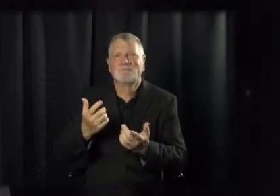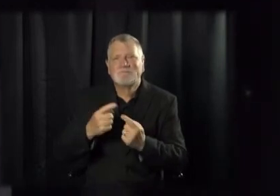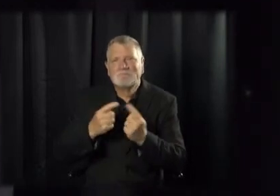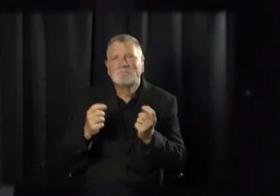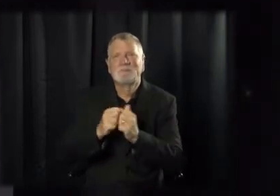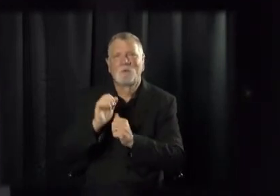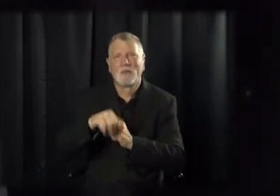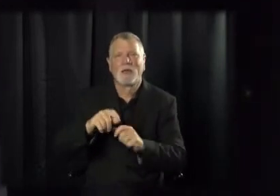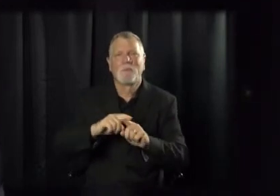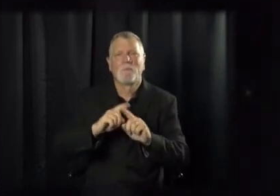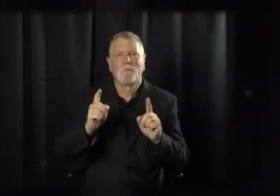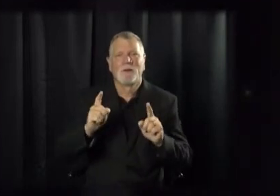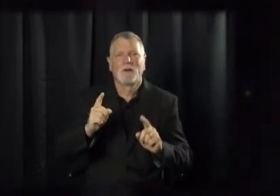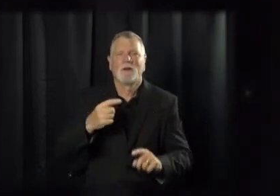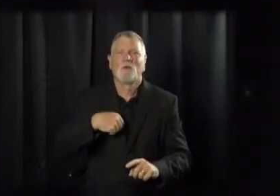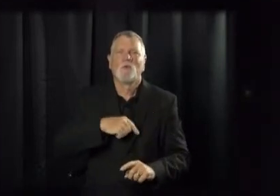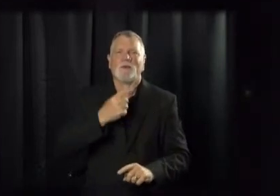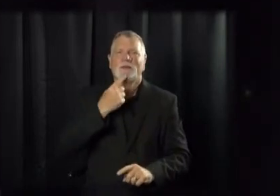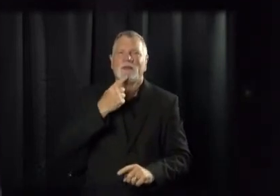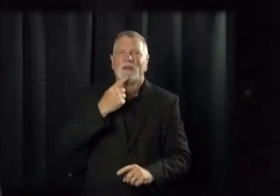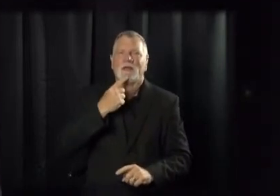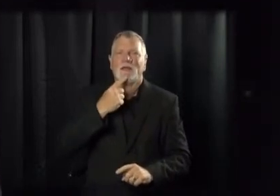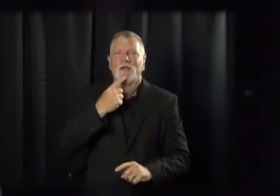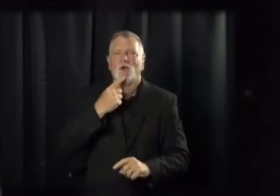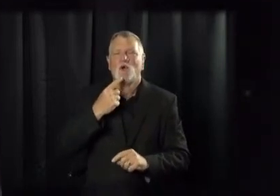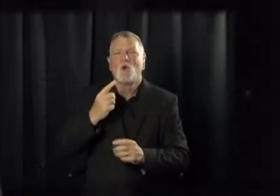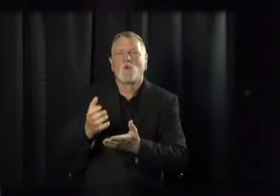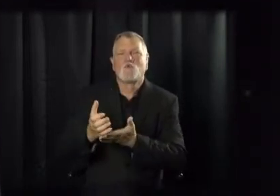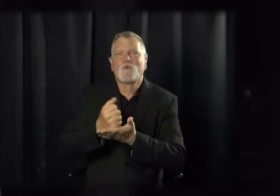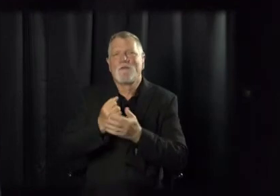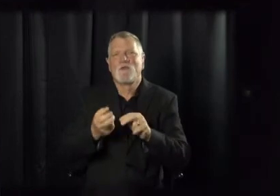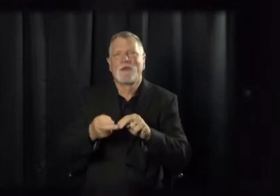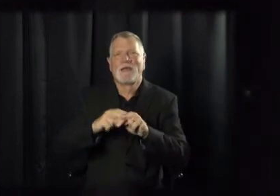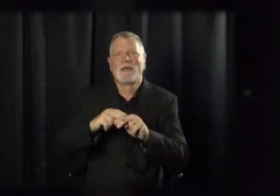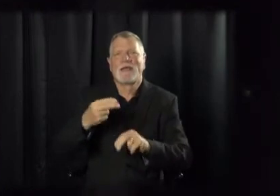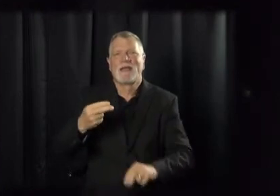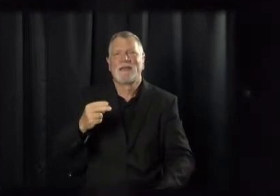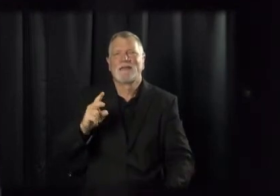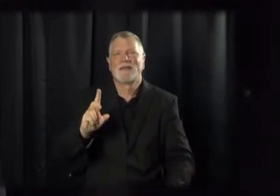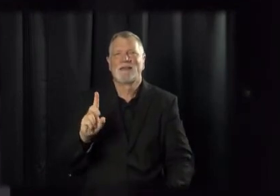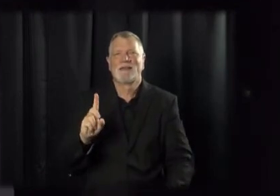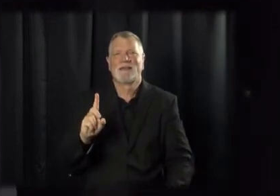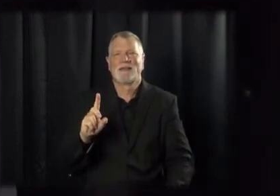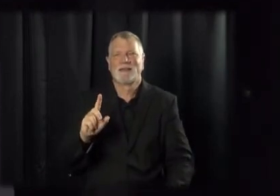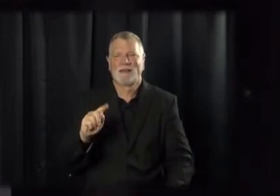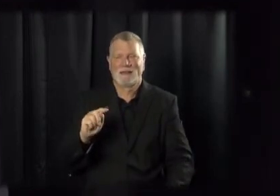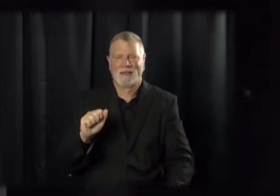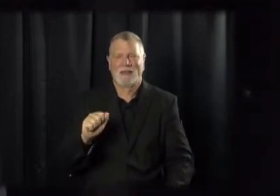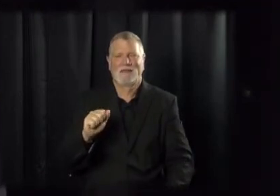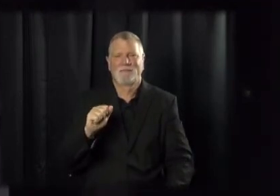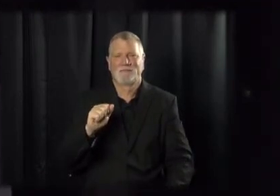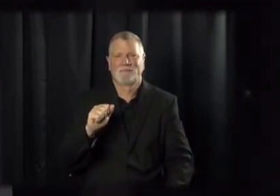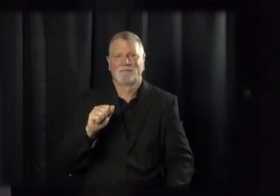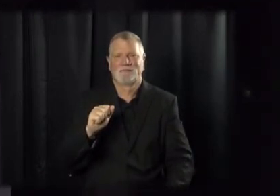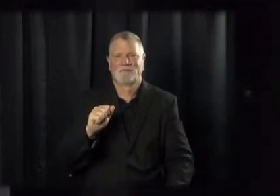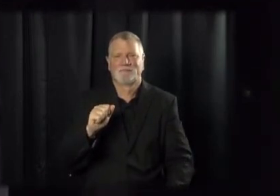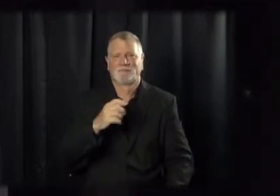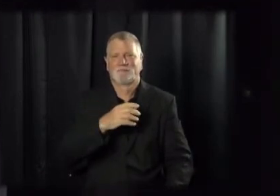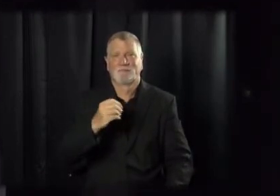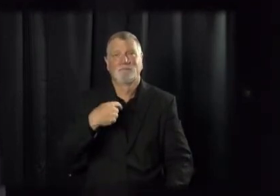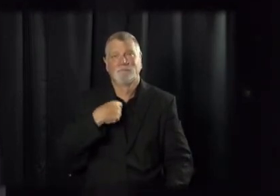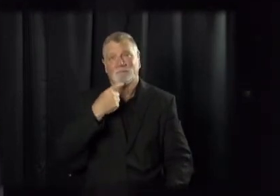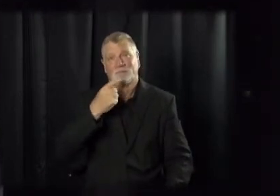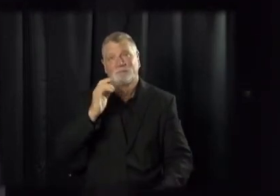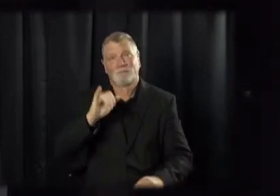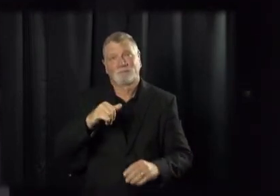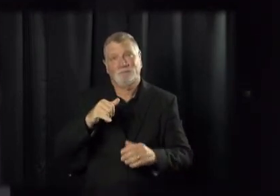we talk about revenue increases at the HTA, let me say what I have said publicly, and I have